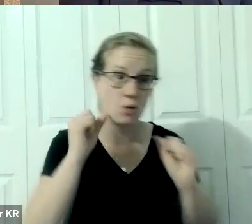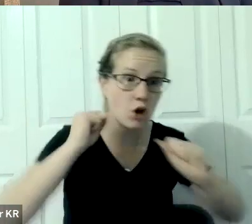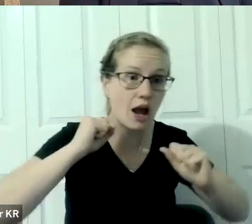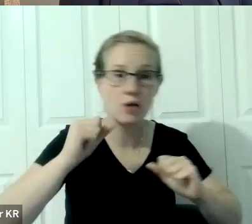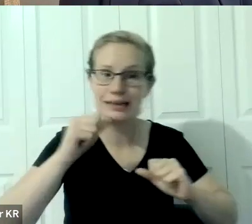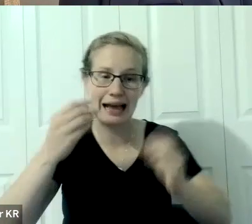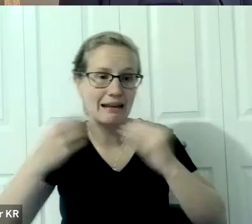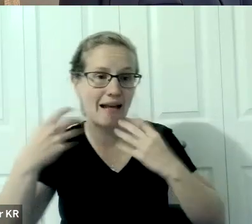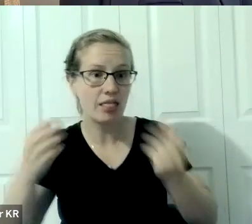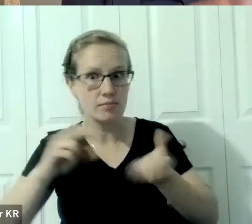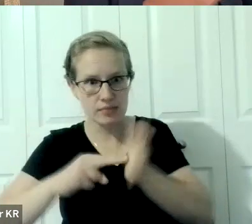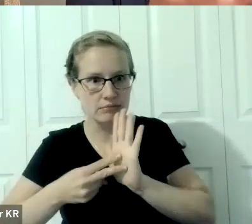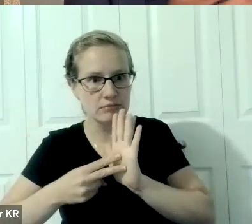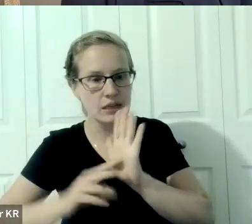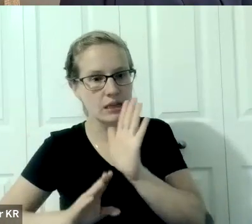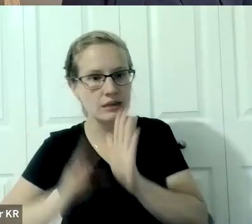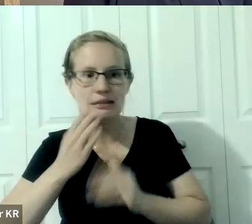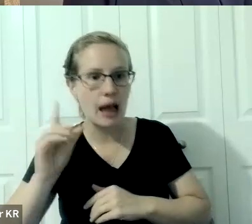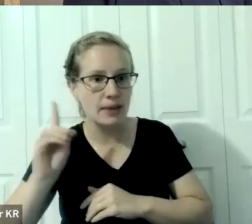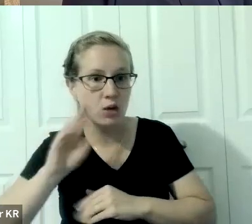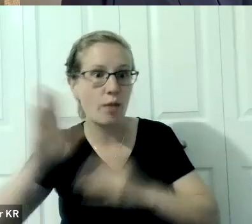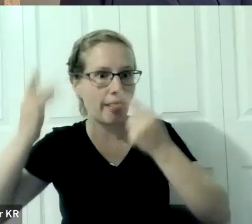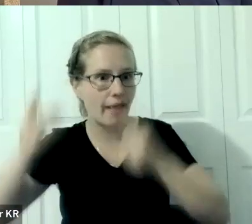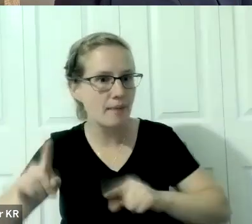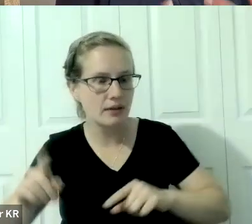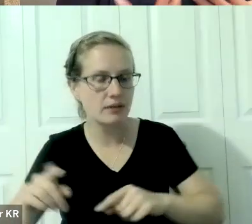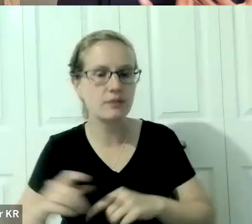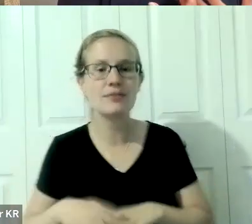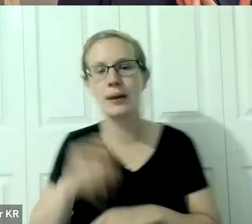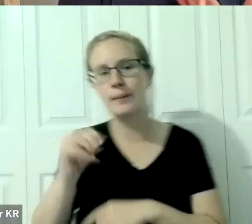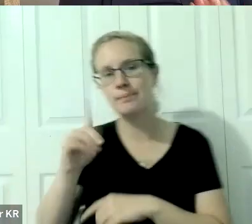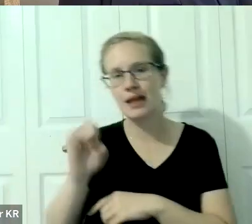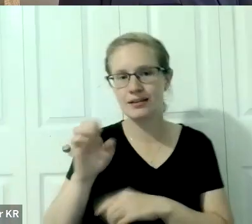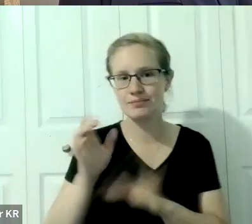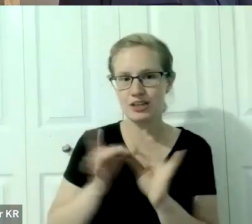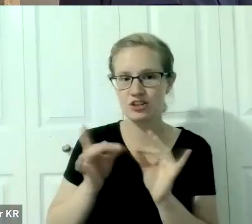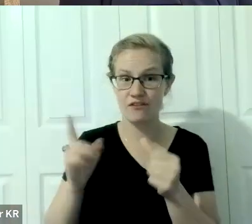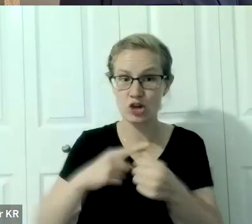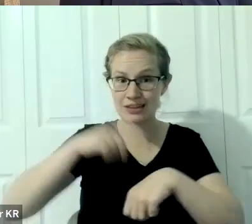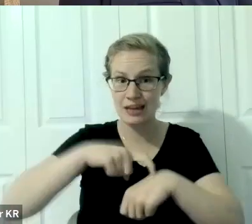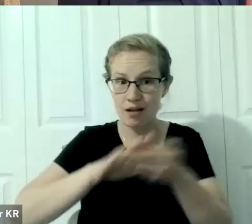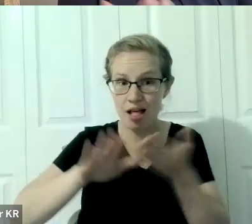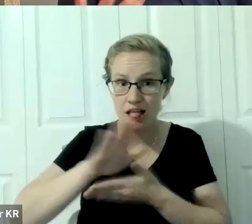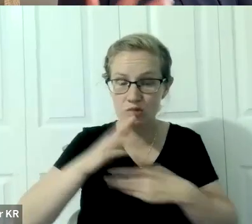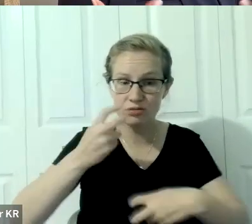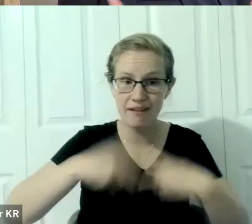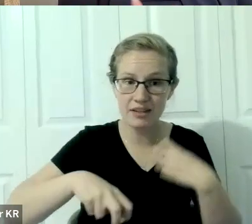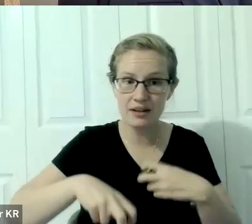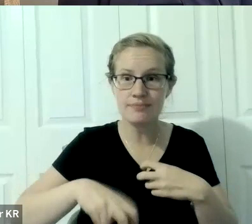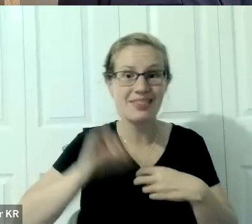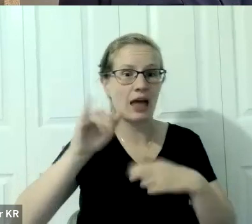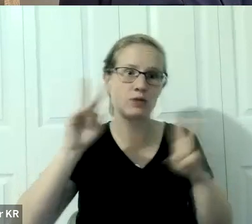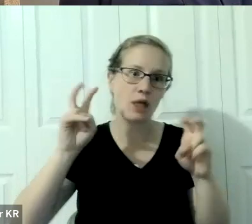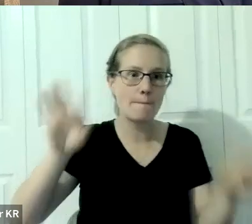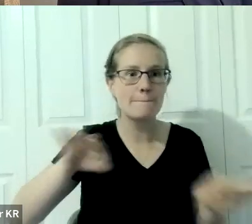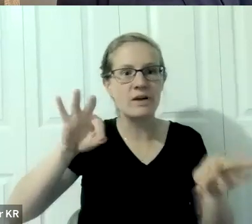to develop. And kind of like what Mike was saying, like his first time in college was really hard. That was a perfect